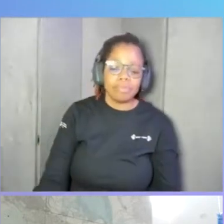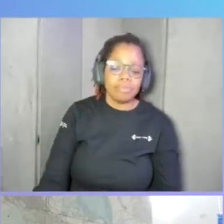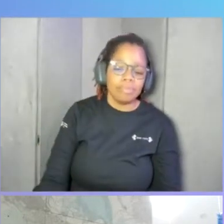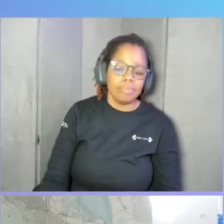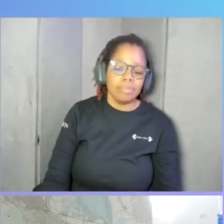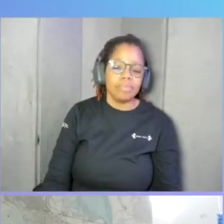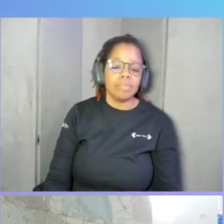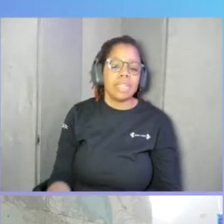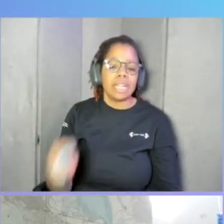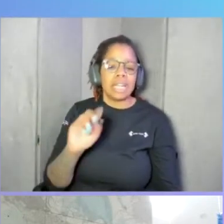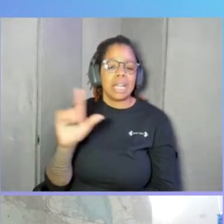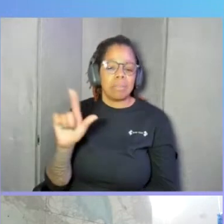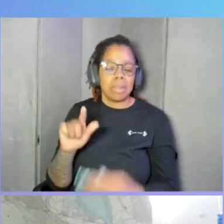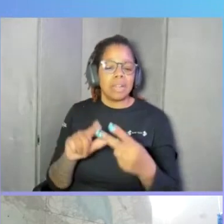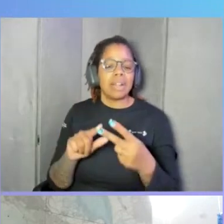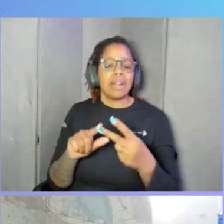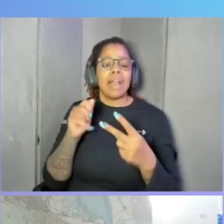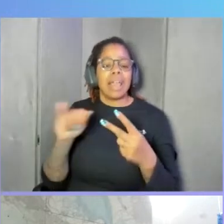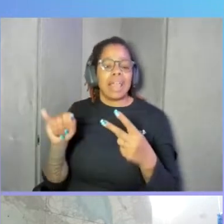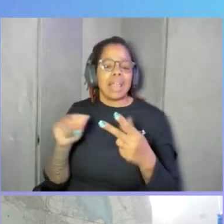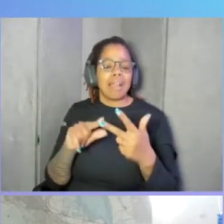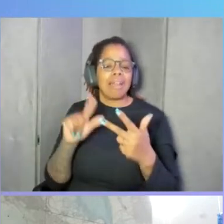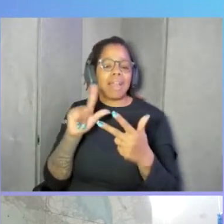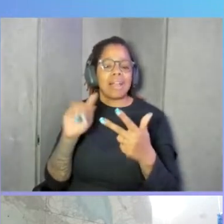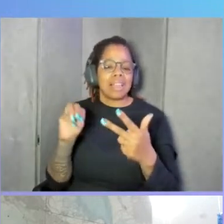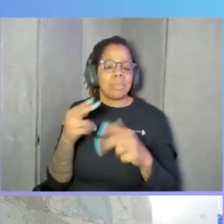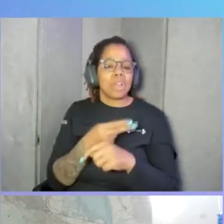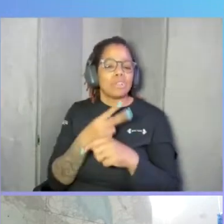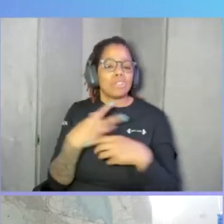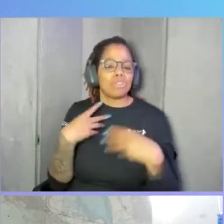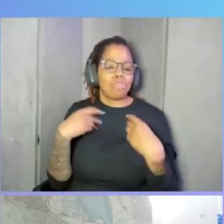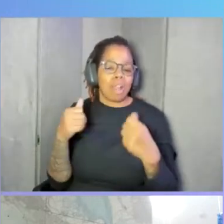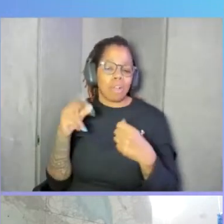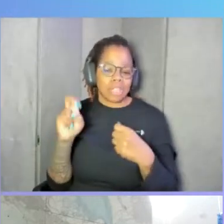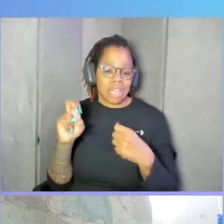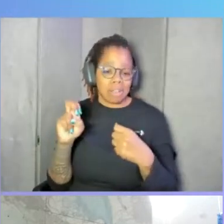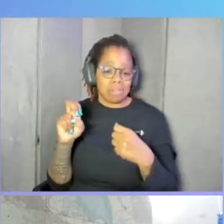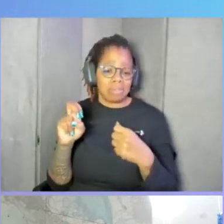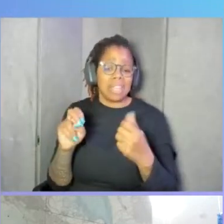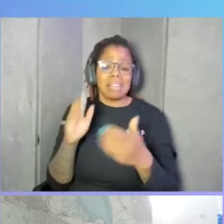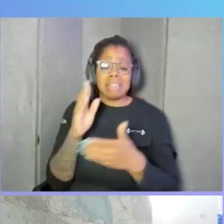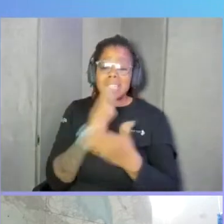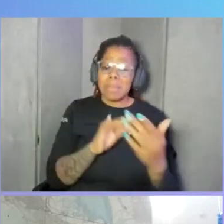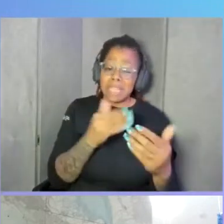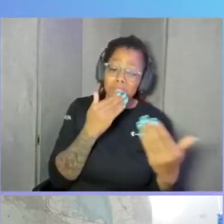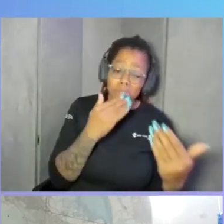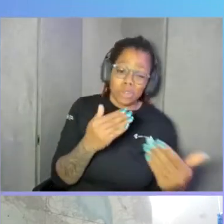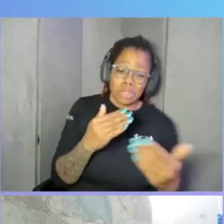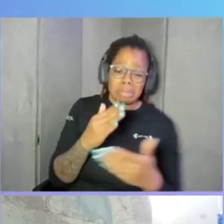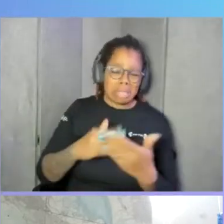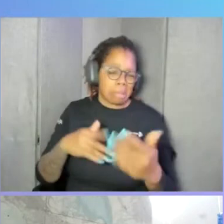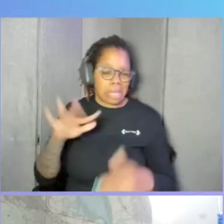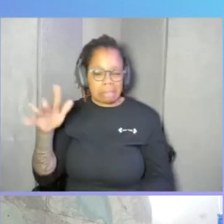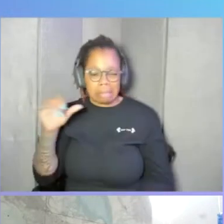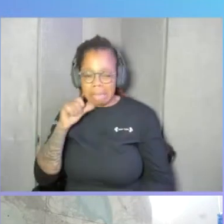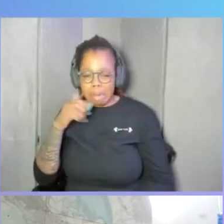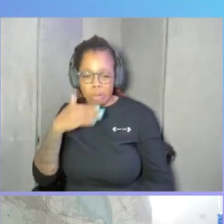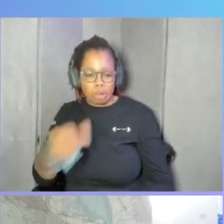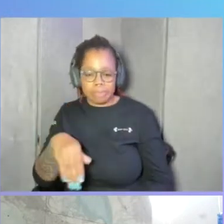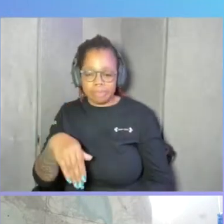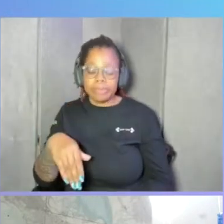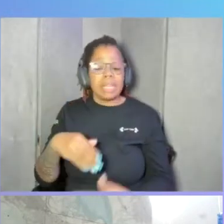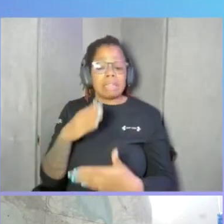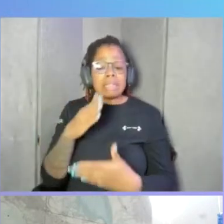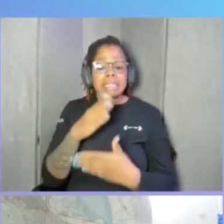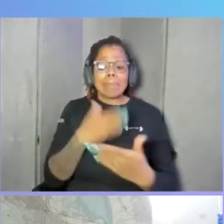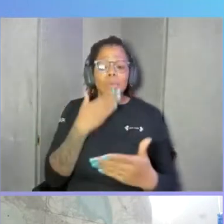ML, AI, and LLMs are being used in healthcare. Some of that's good, some of that's not so good. So some good examples